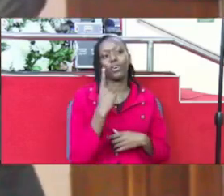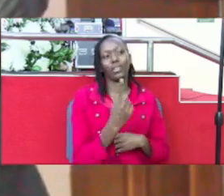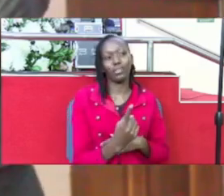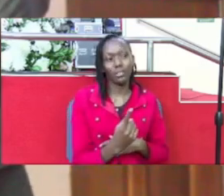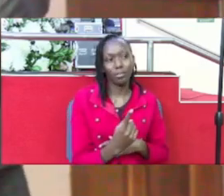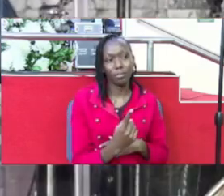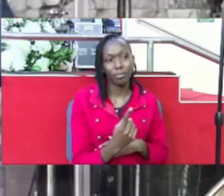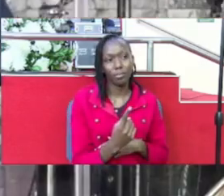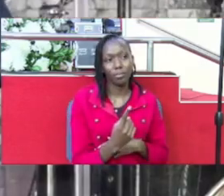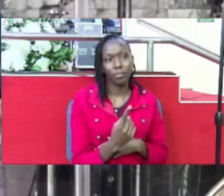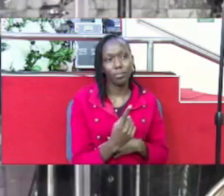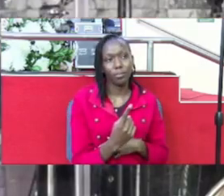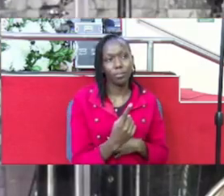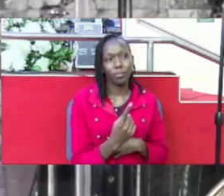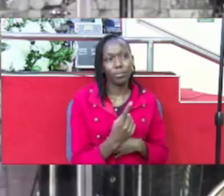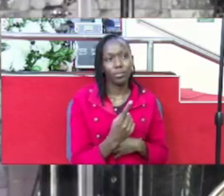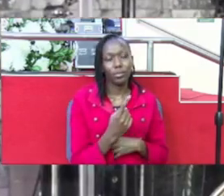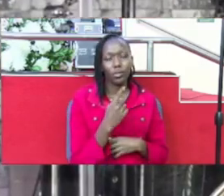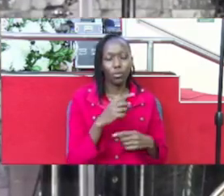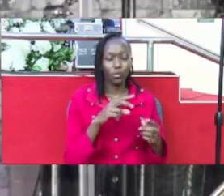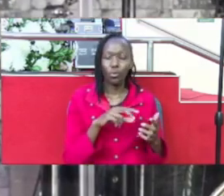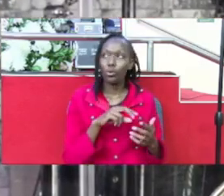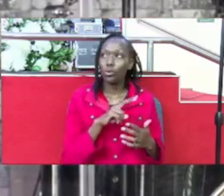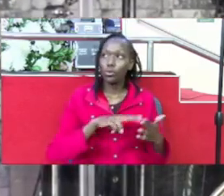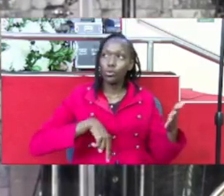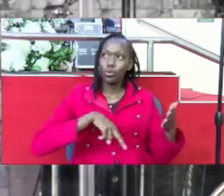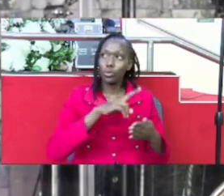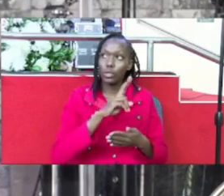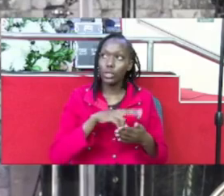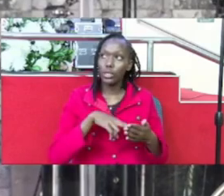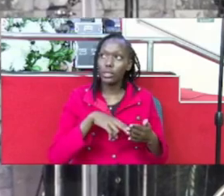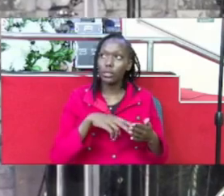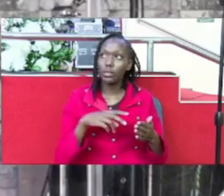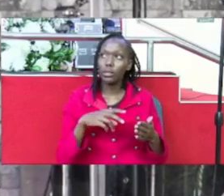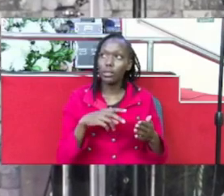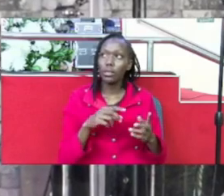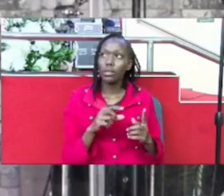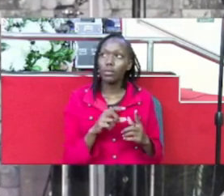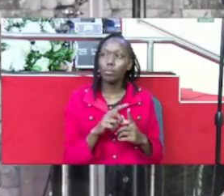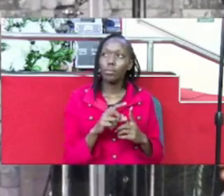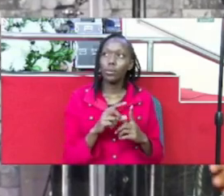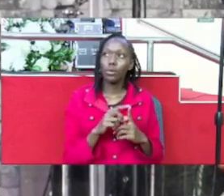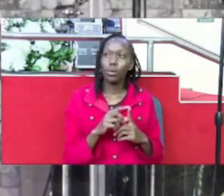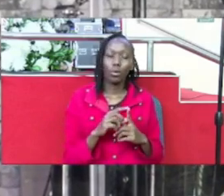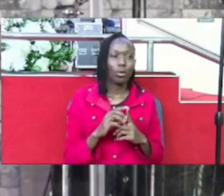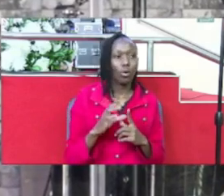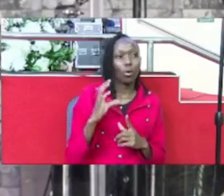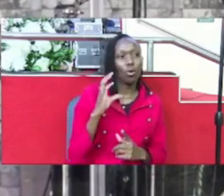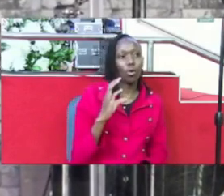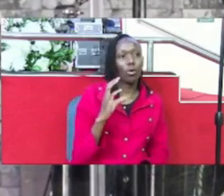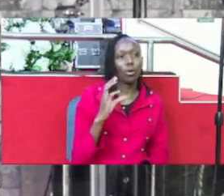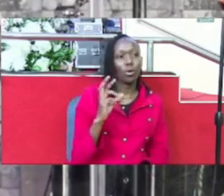one you can read from the book of Colossians 3:12-13. Wakolosai